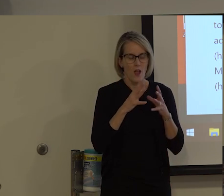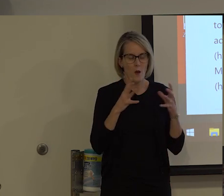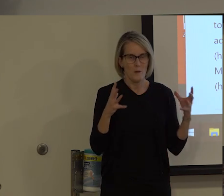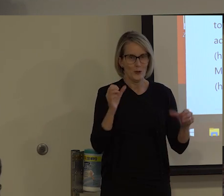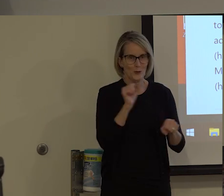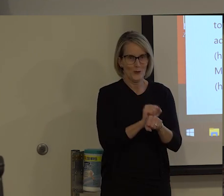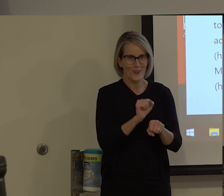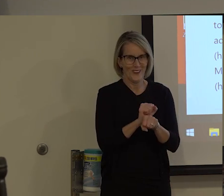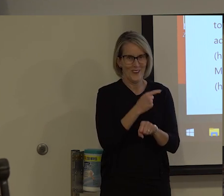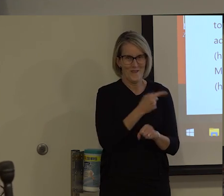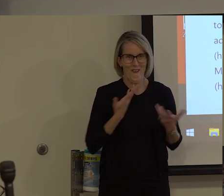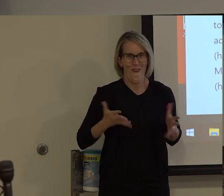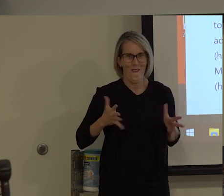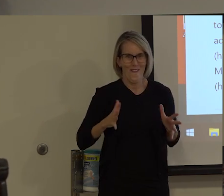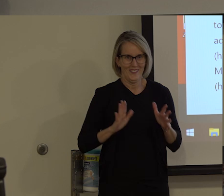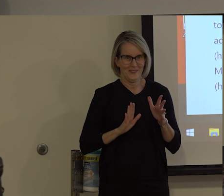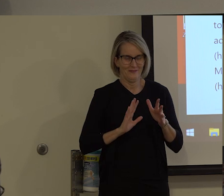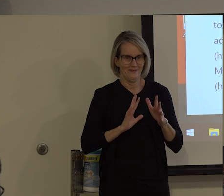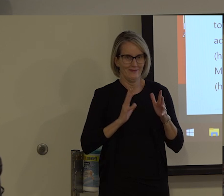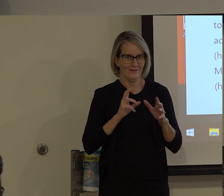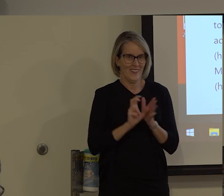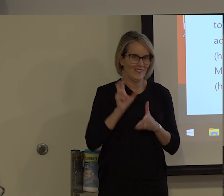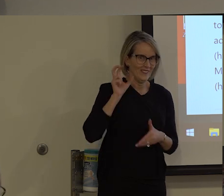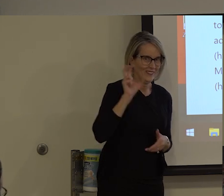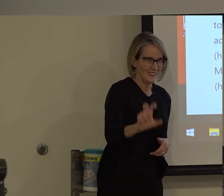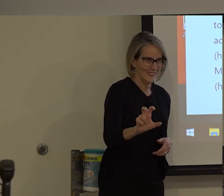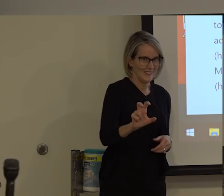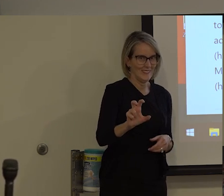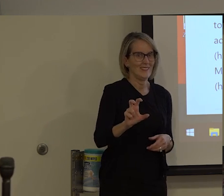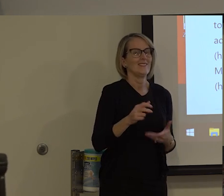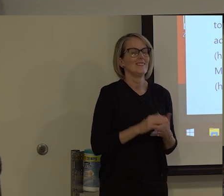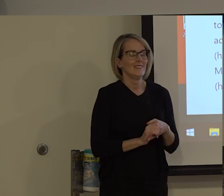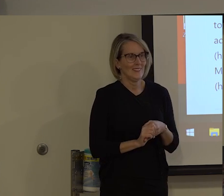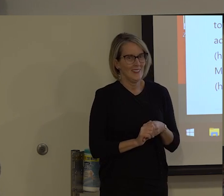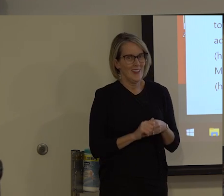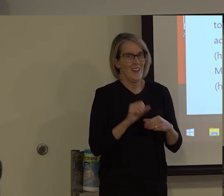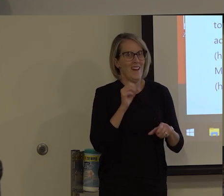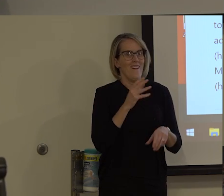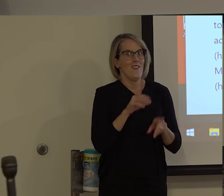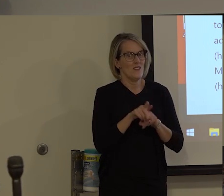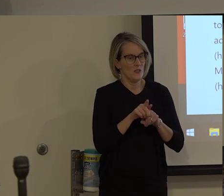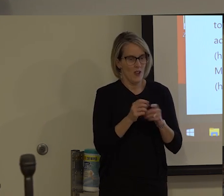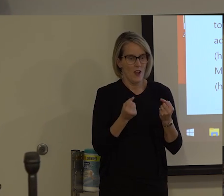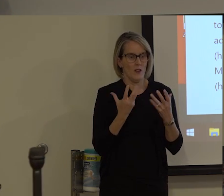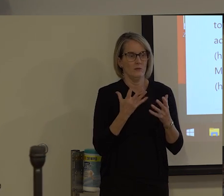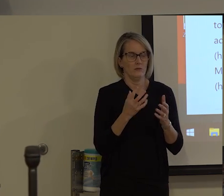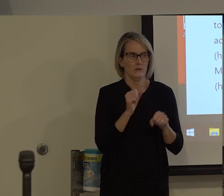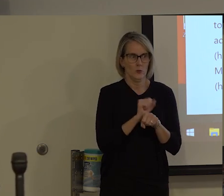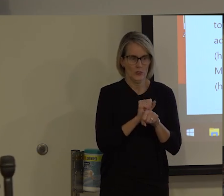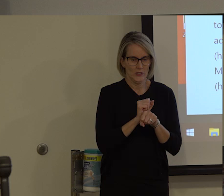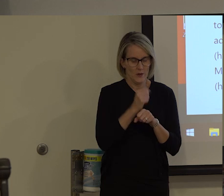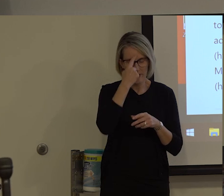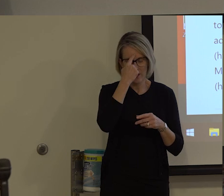work you've already done, how much work it's going to be. It's really amazing, and it also, besides for asynchronous learning